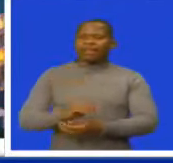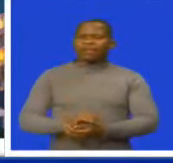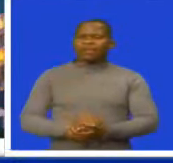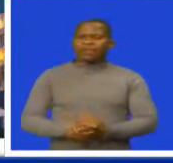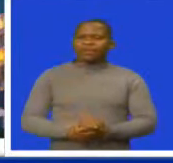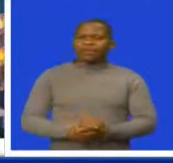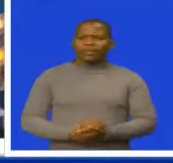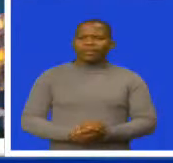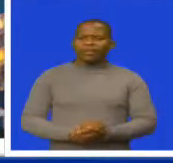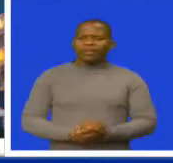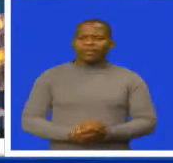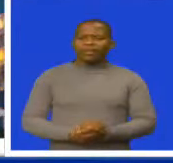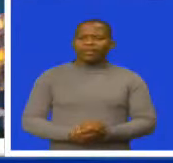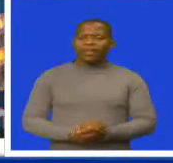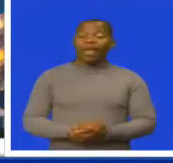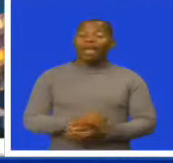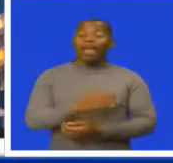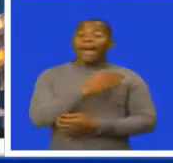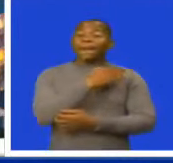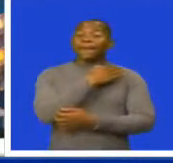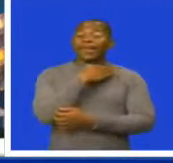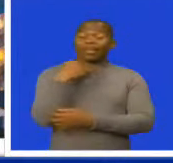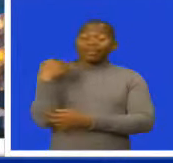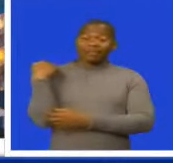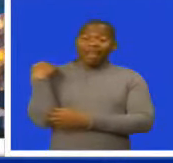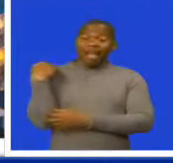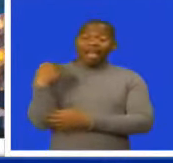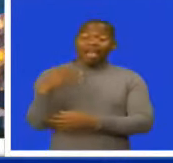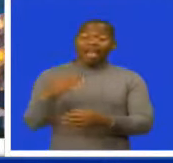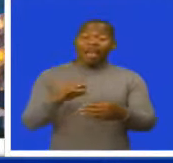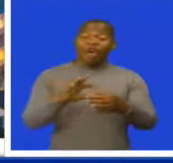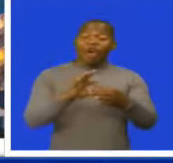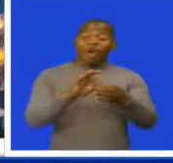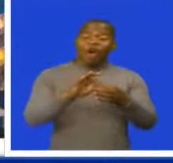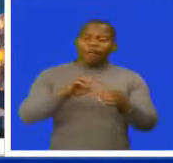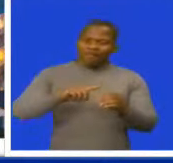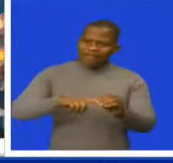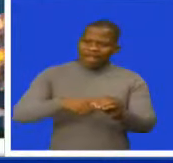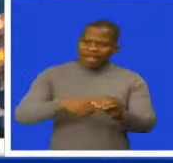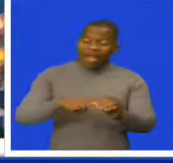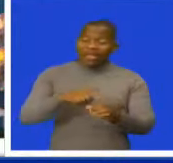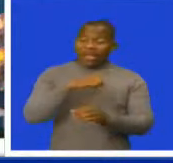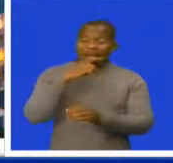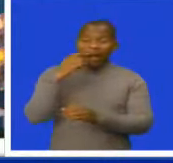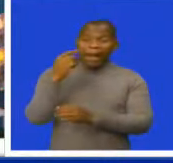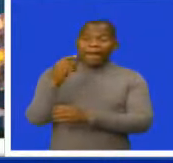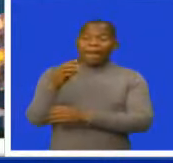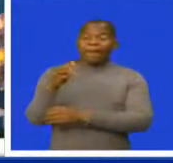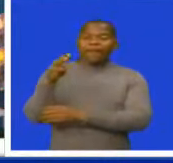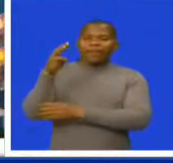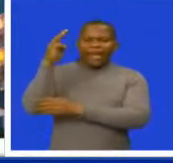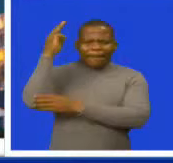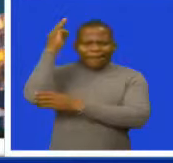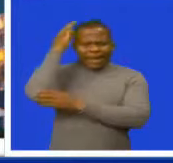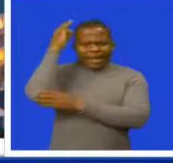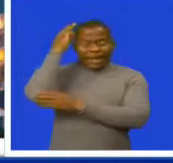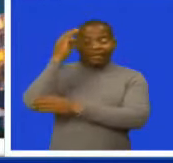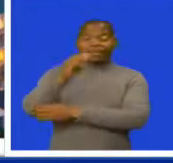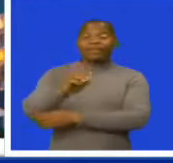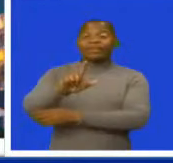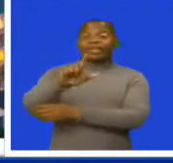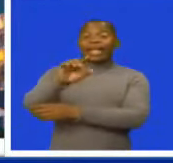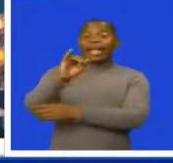Induna elitiko letasekhaya umntwana ngosilindiwe seyidumise masondo ngekudlala inzima lebonakalako etindzabeni